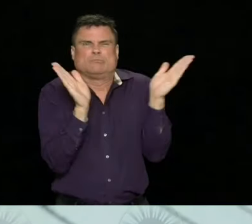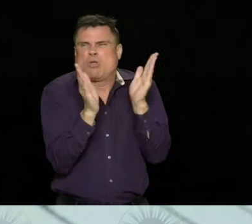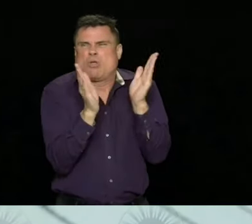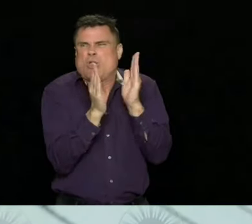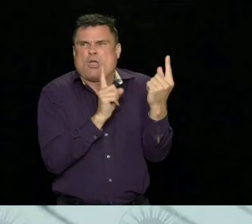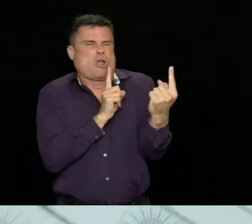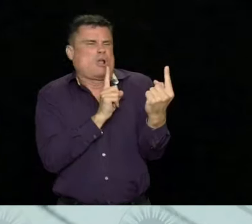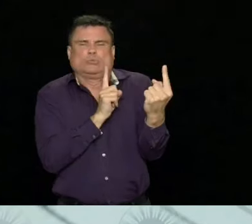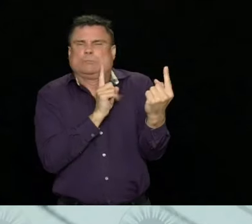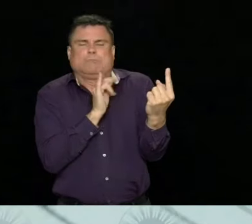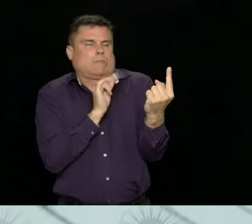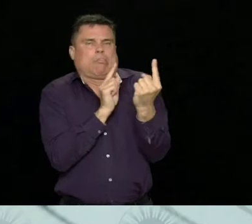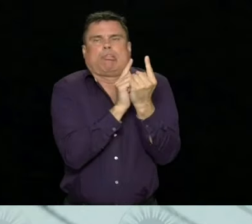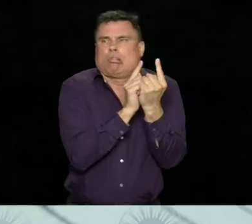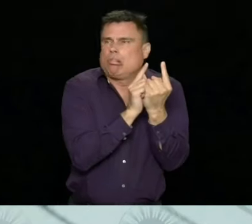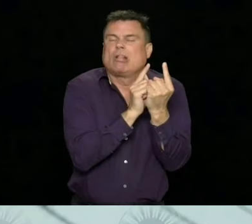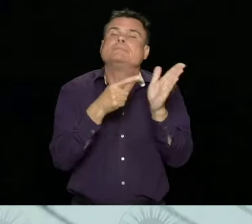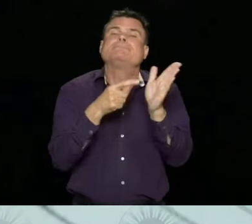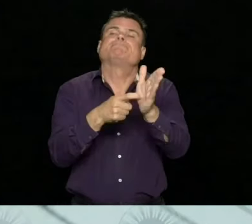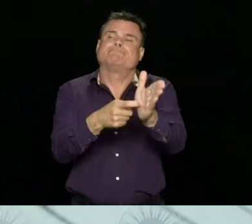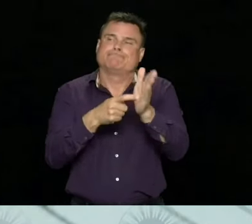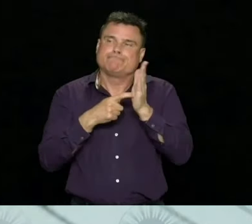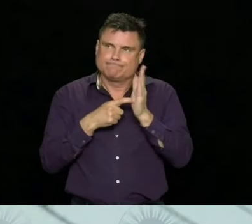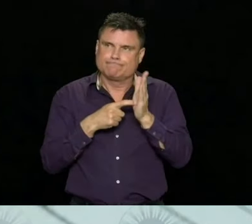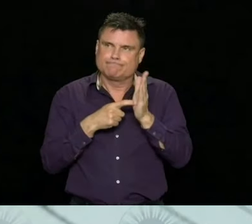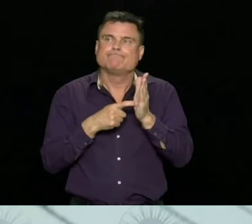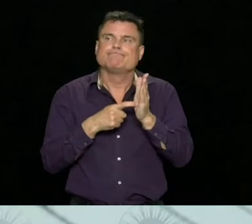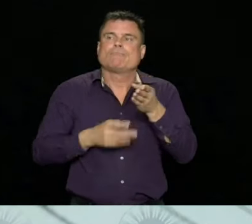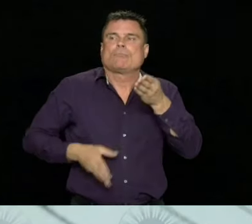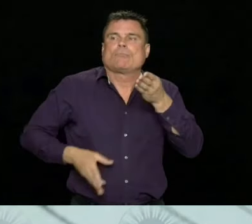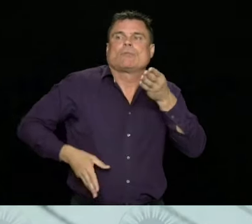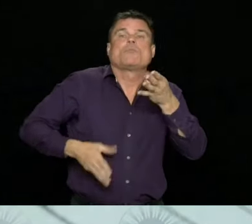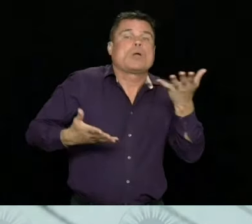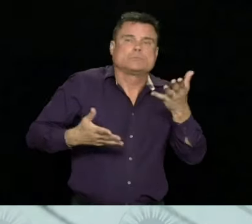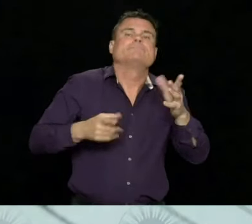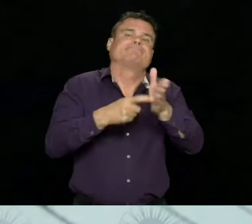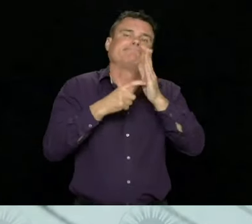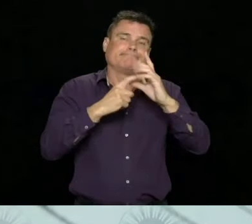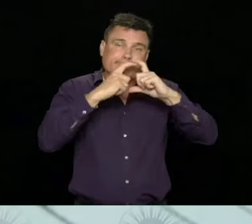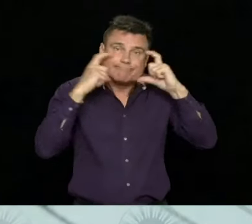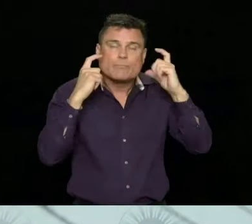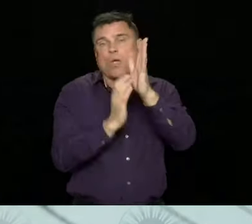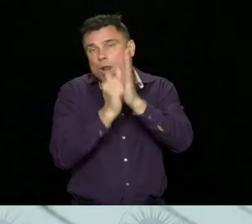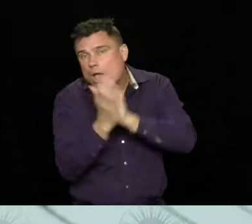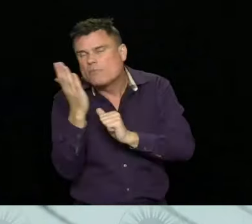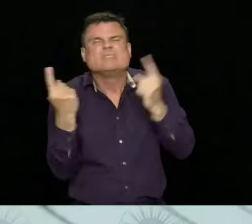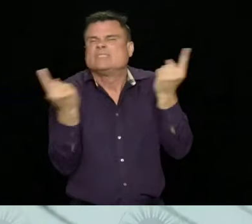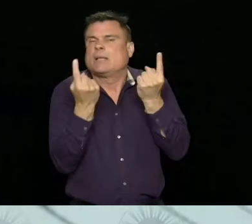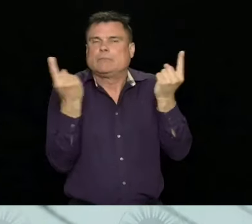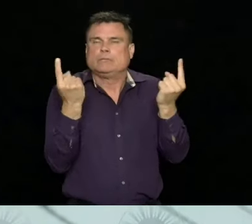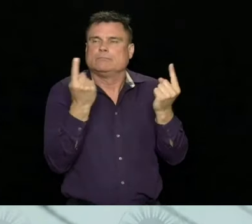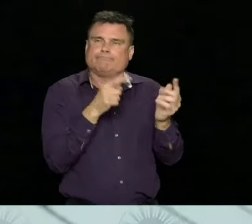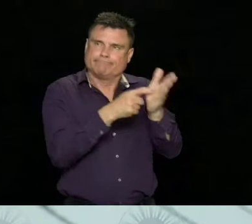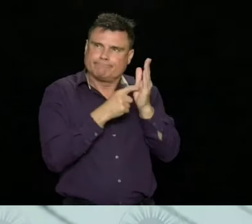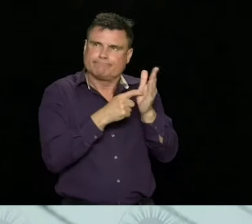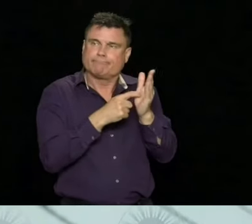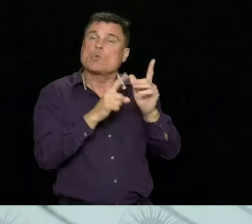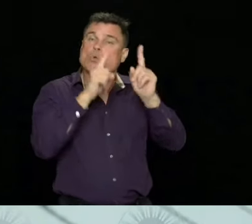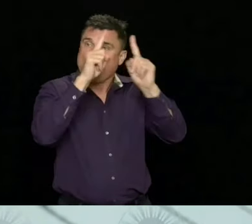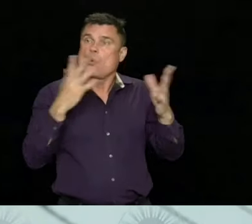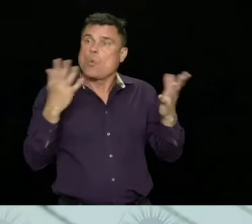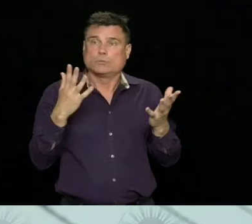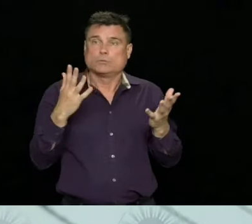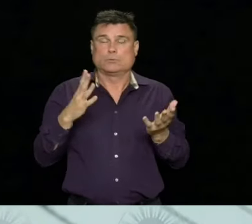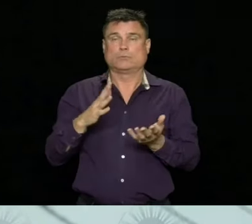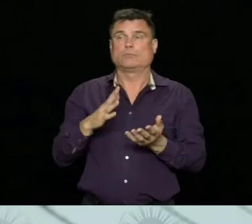think we want to make sure that the medically required PPE should be left for the frontline healthcare workers. And